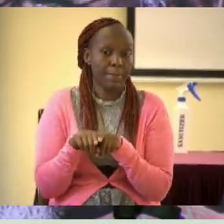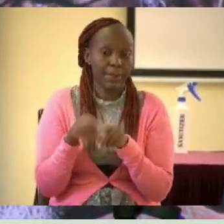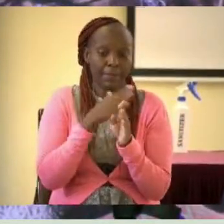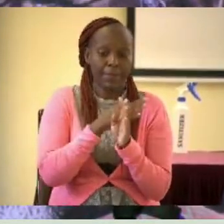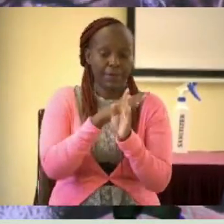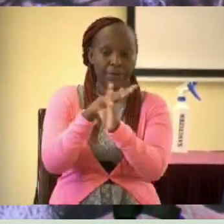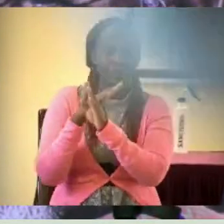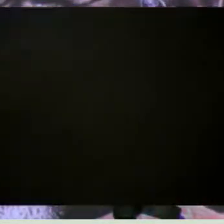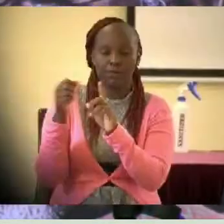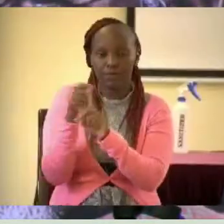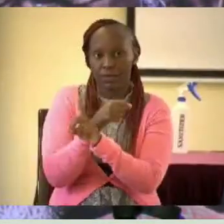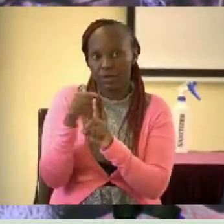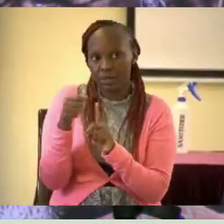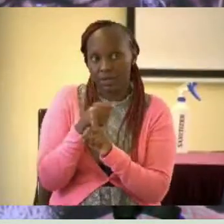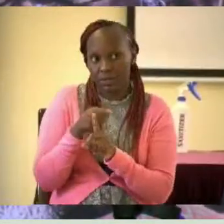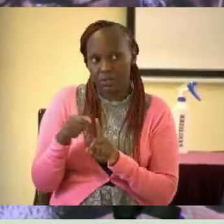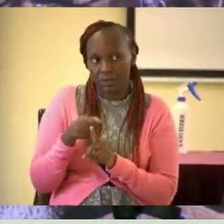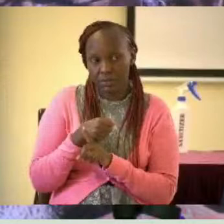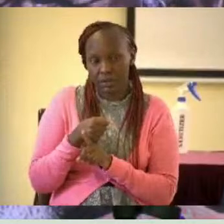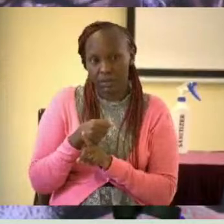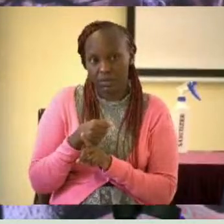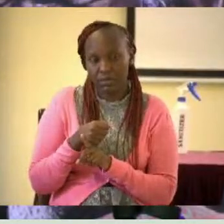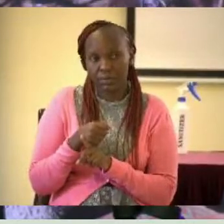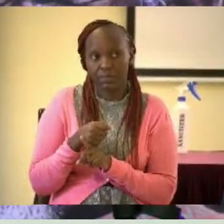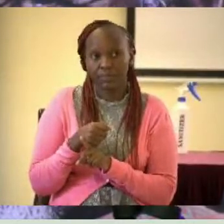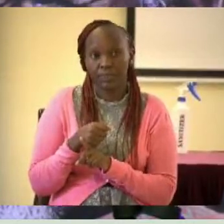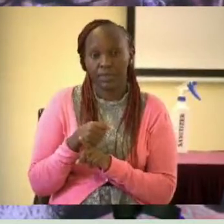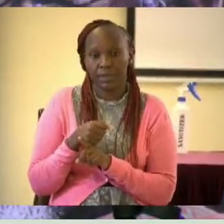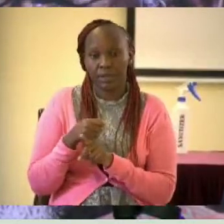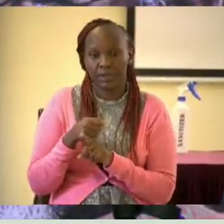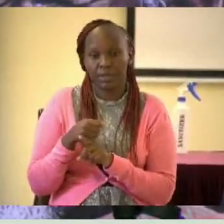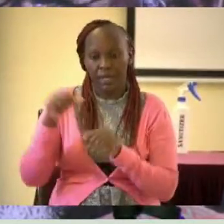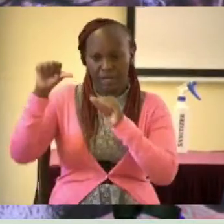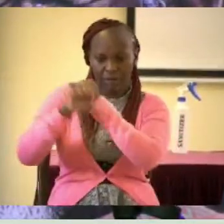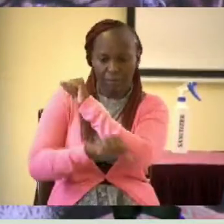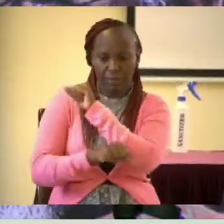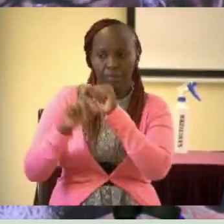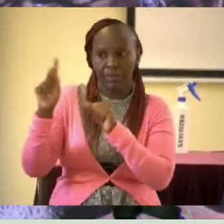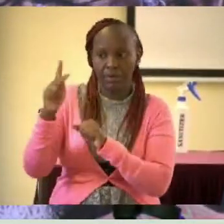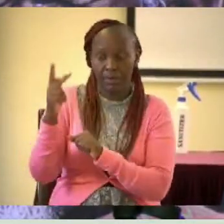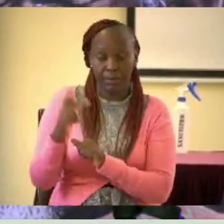prevention of violent extremism in Kenya.